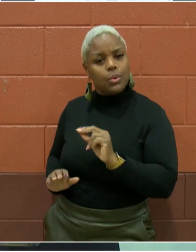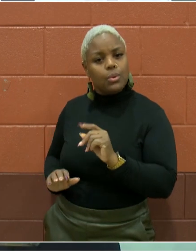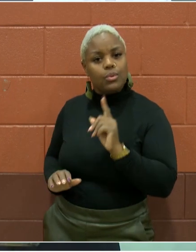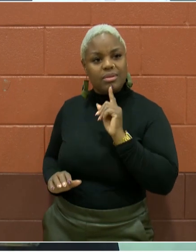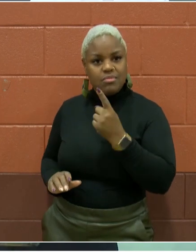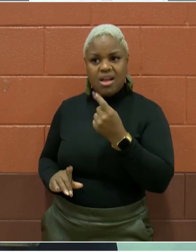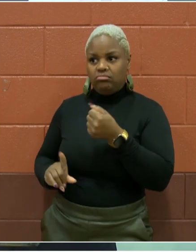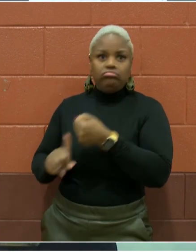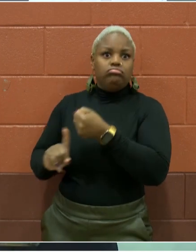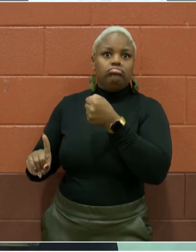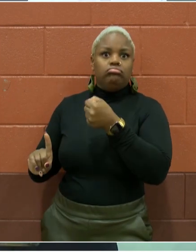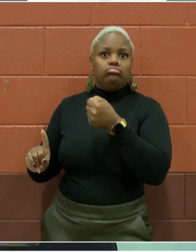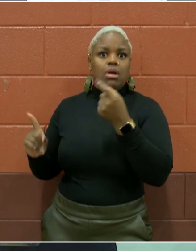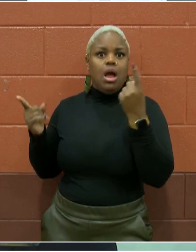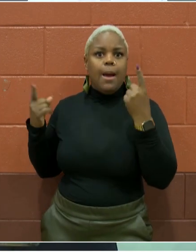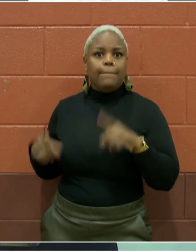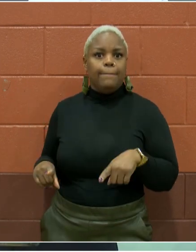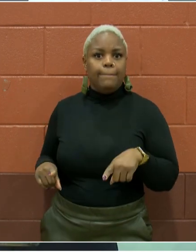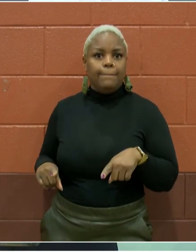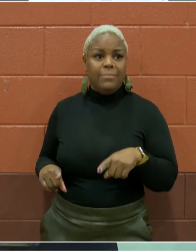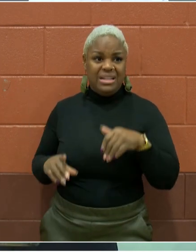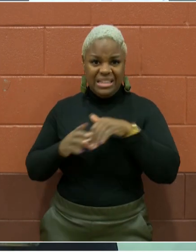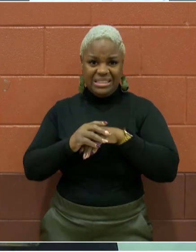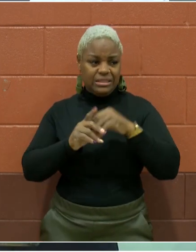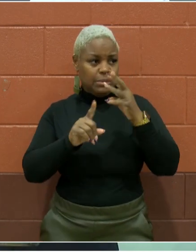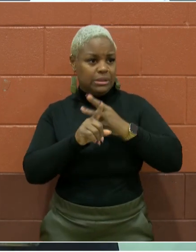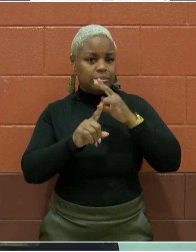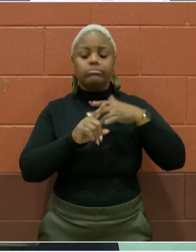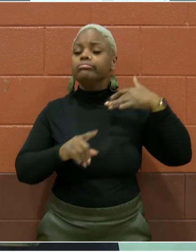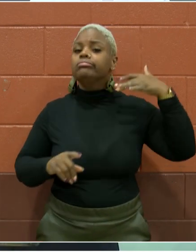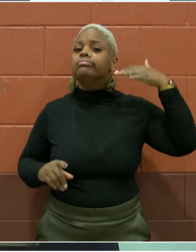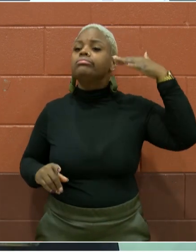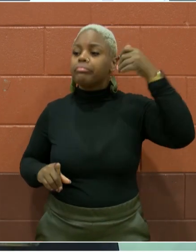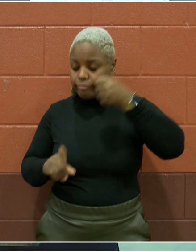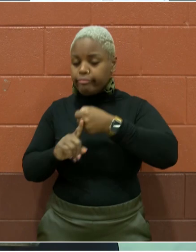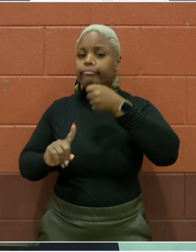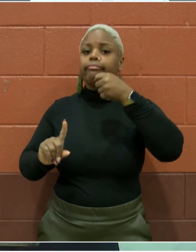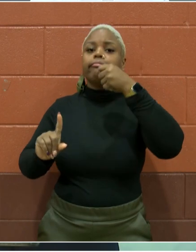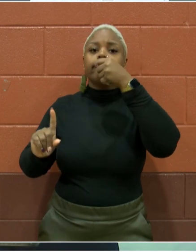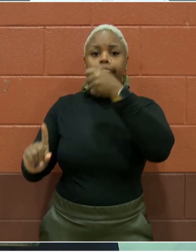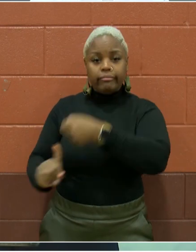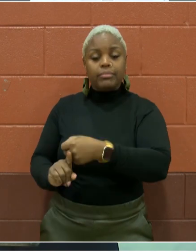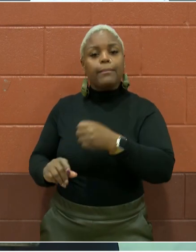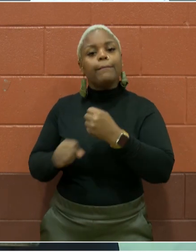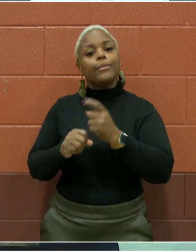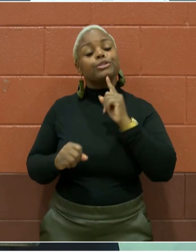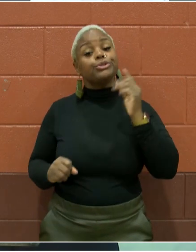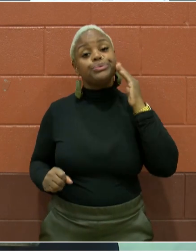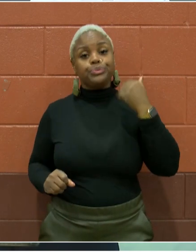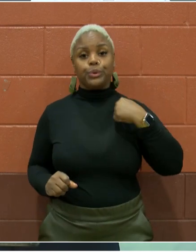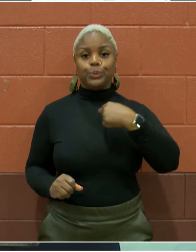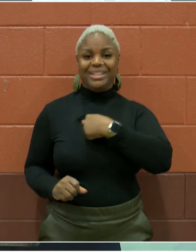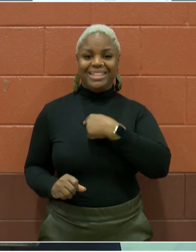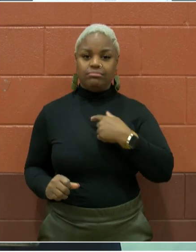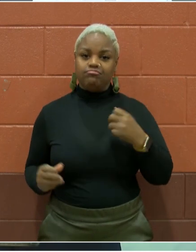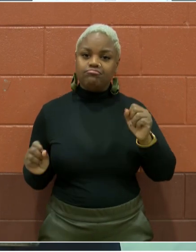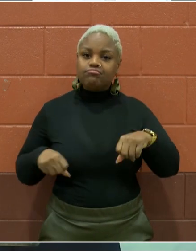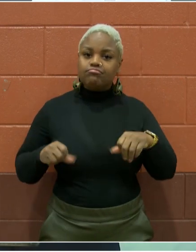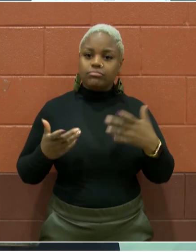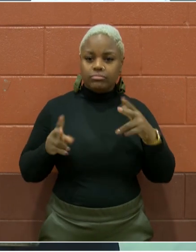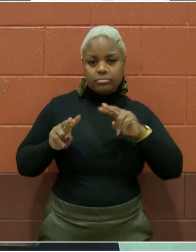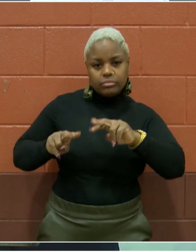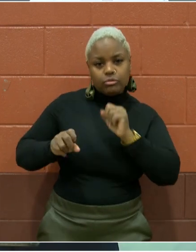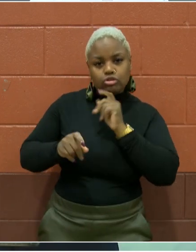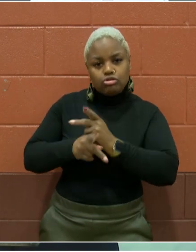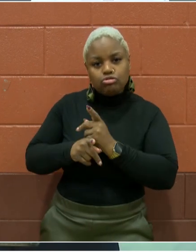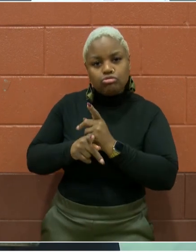6 or 7 months, but we are certainly increasing our presence in those spaces, making sure we are remaining vigilant, working with the stores and